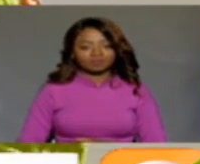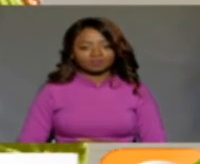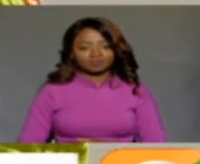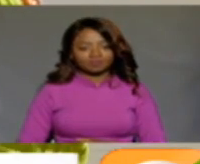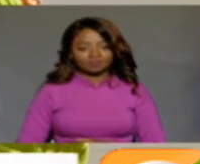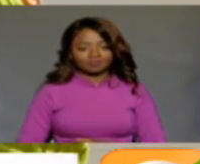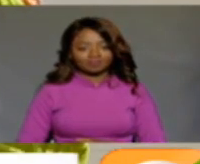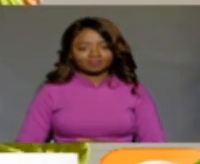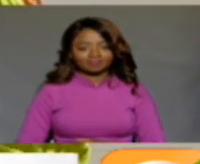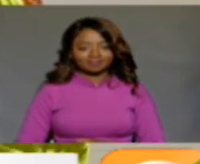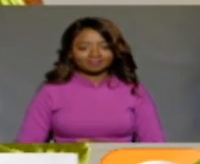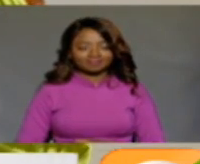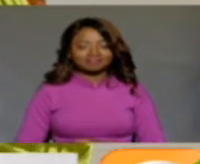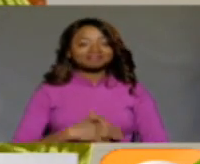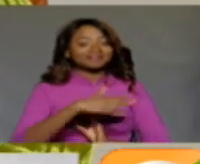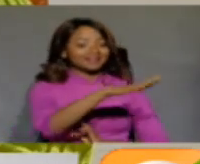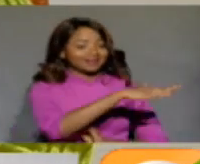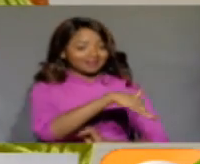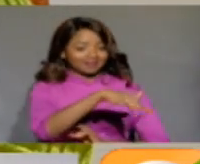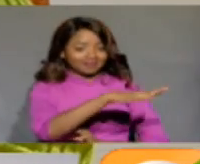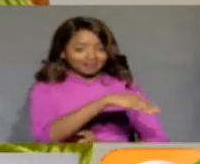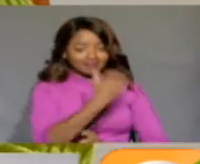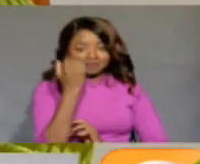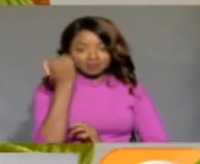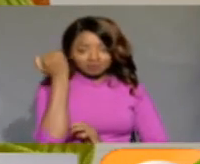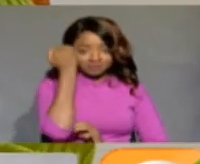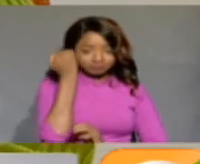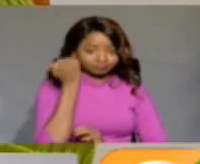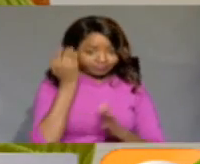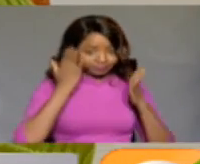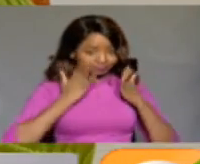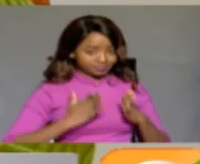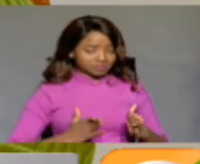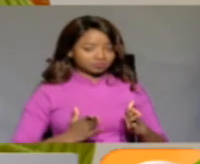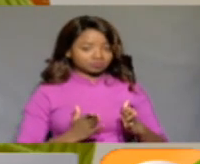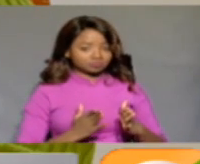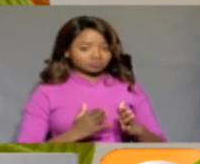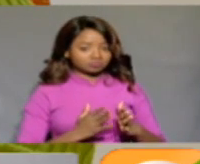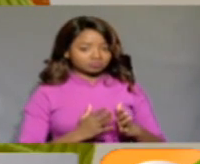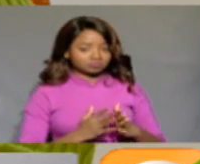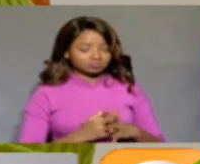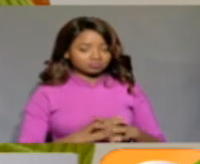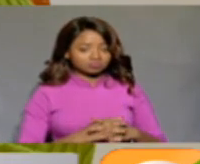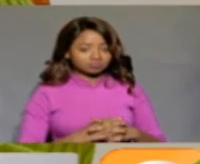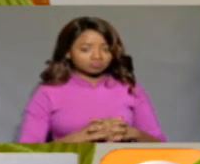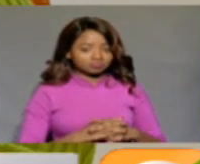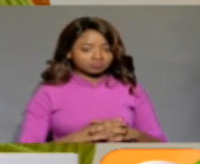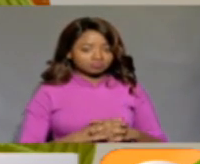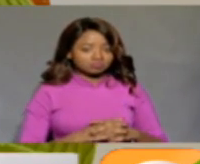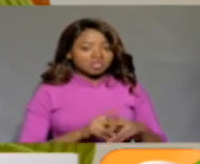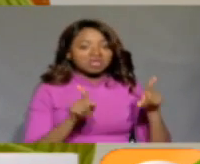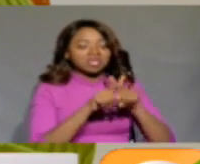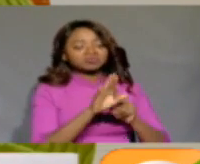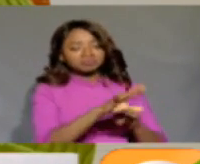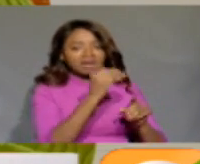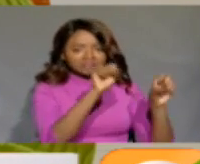maybe accountability or efficiency is an area that demands a lot